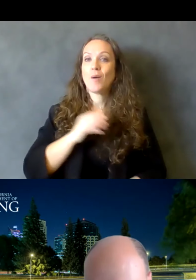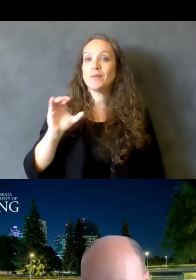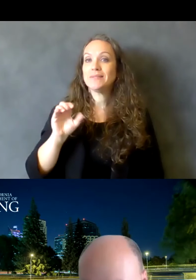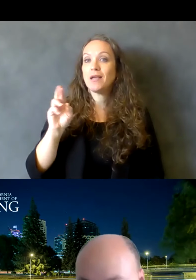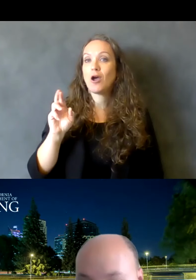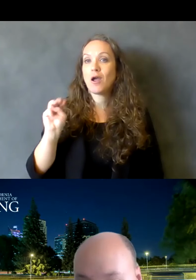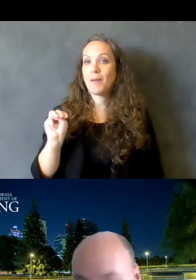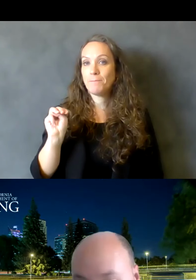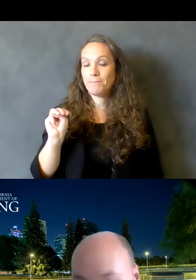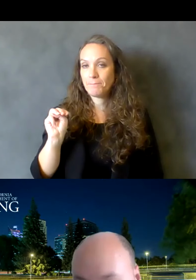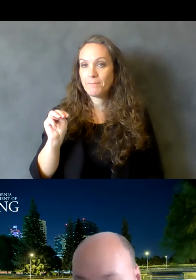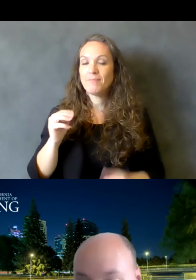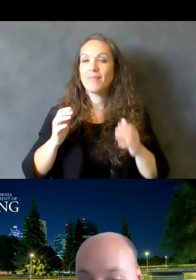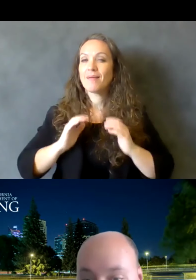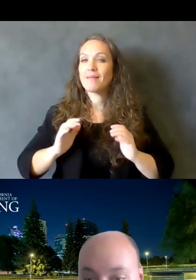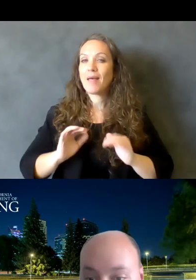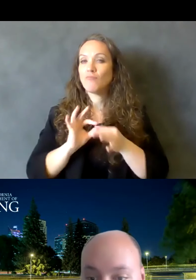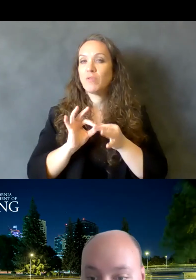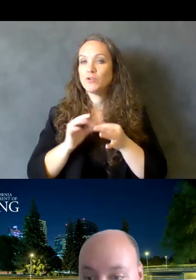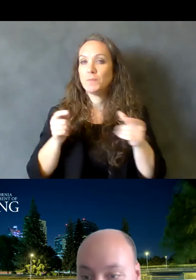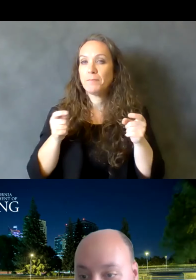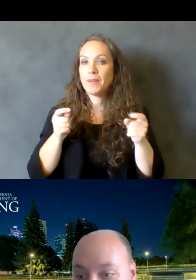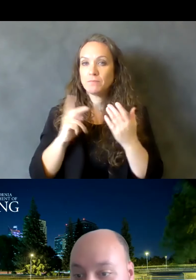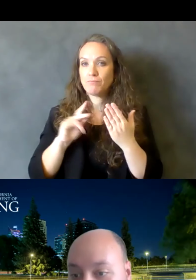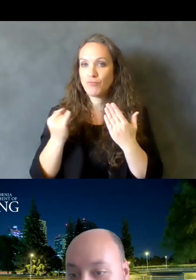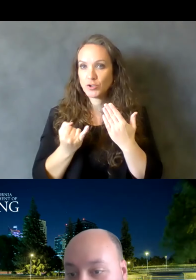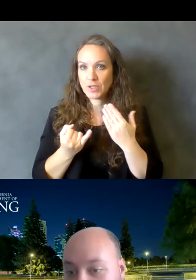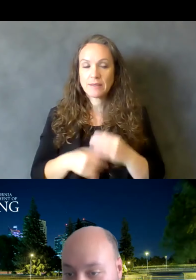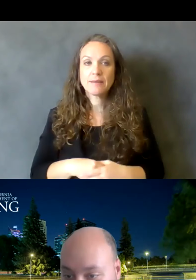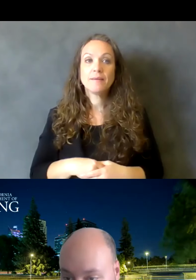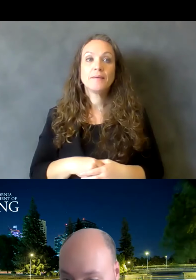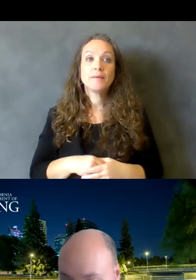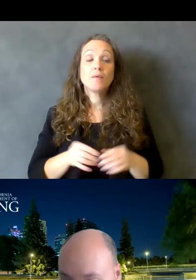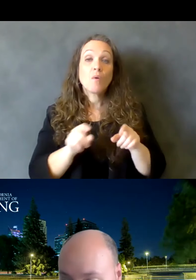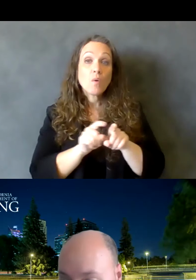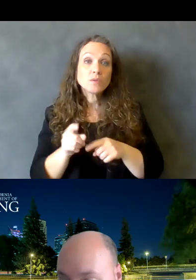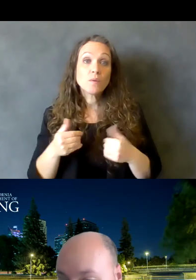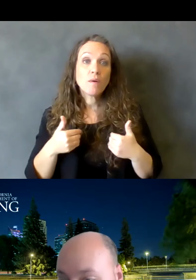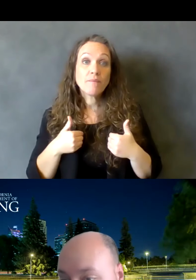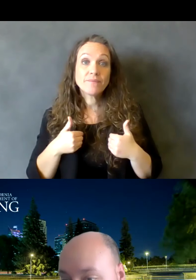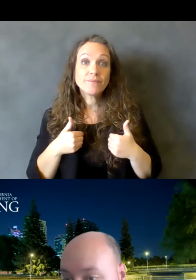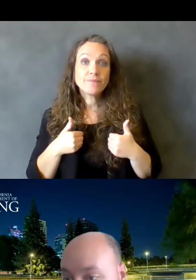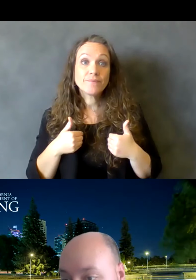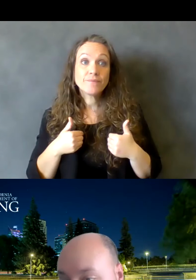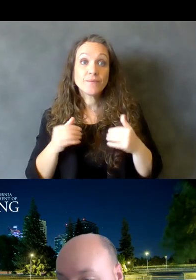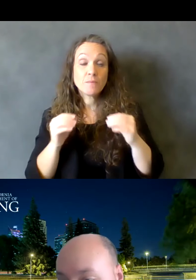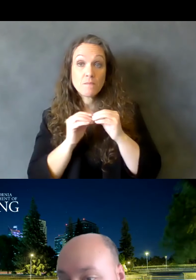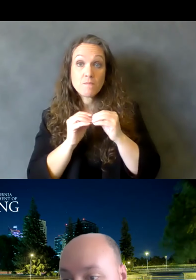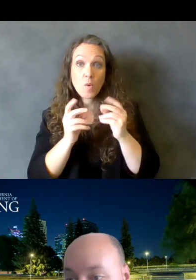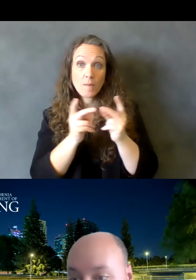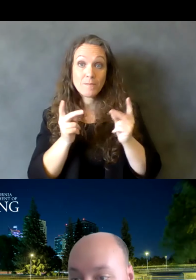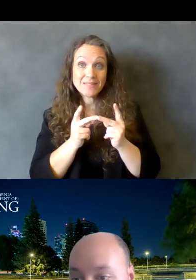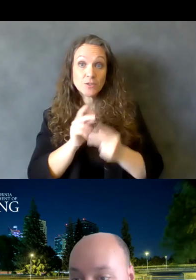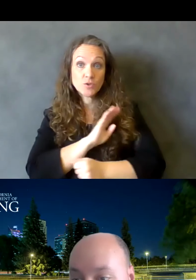our client relationship management project, as well as additional position authority to